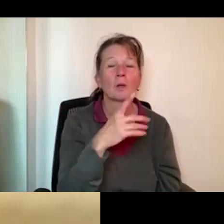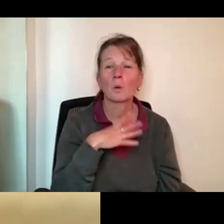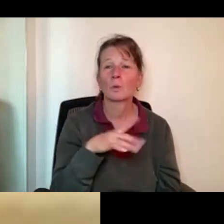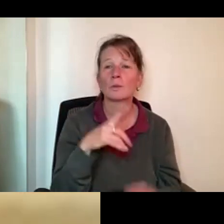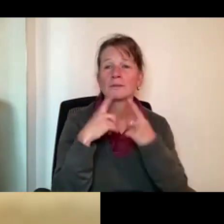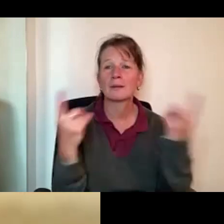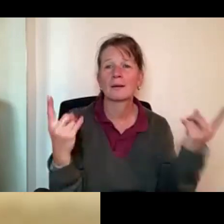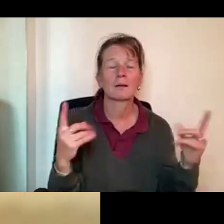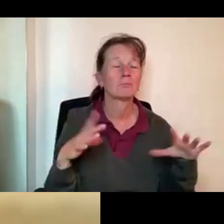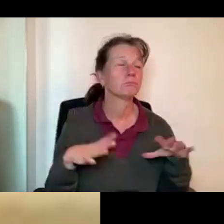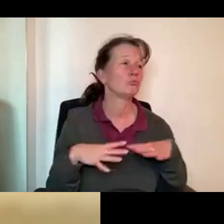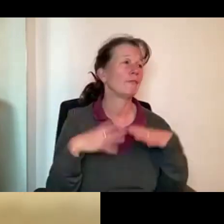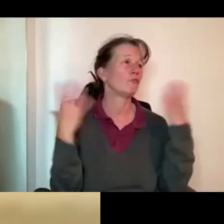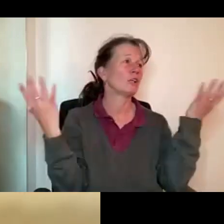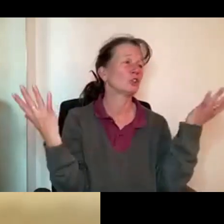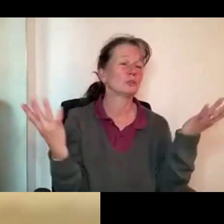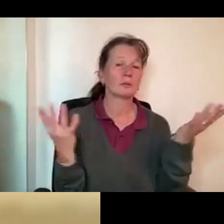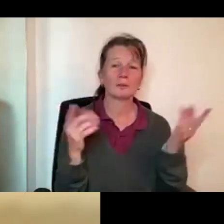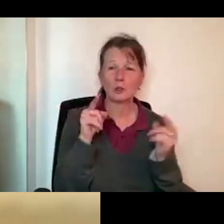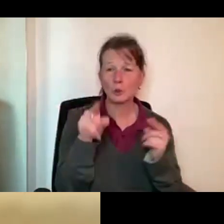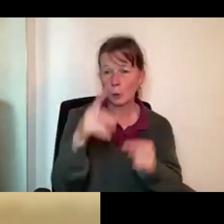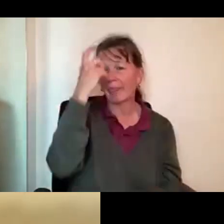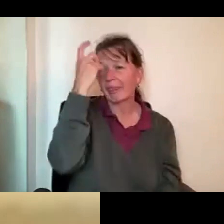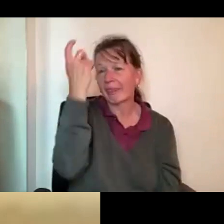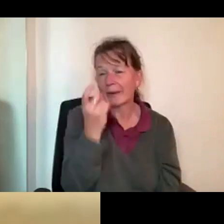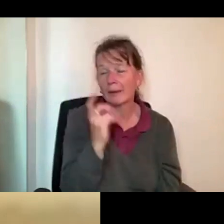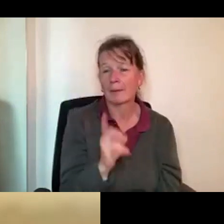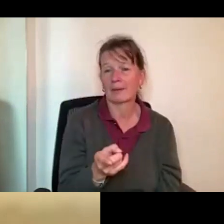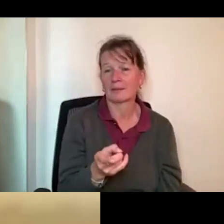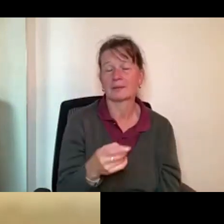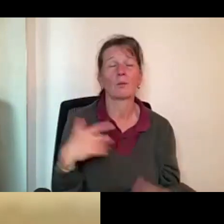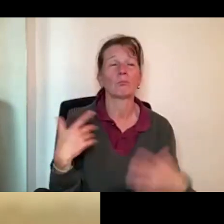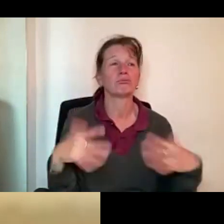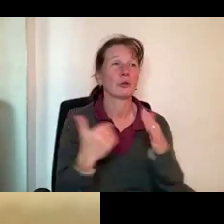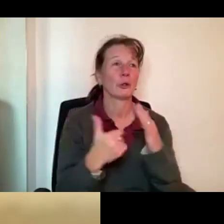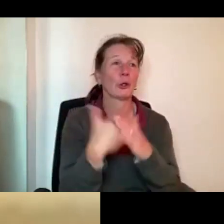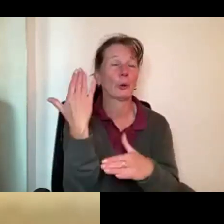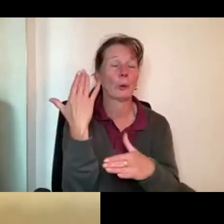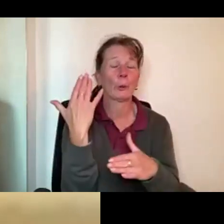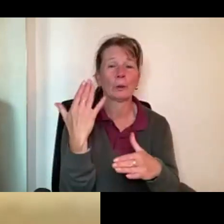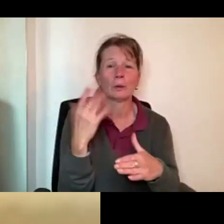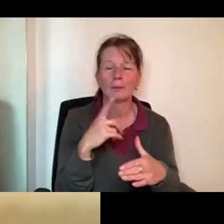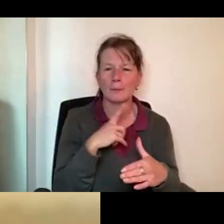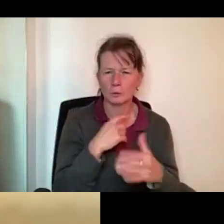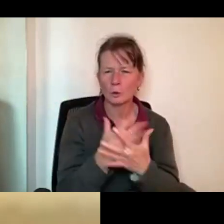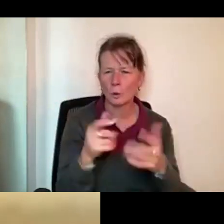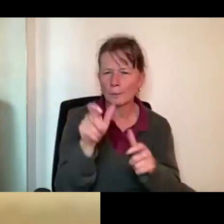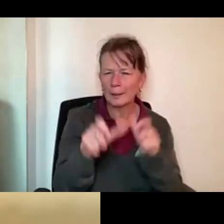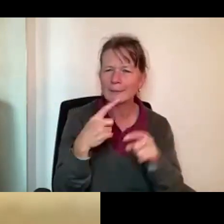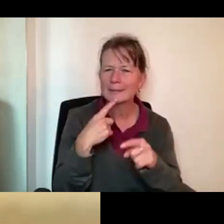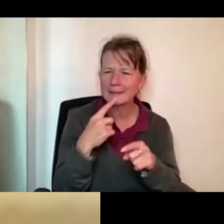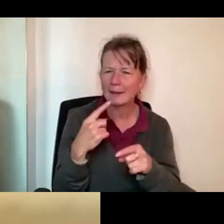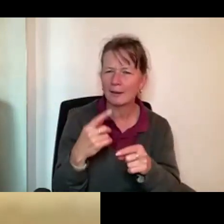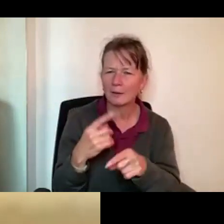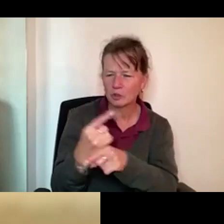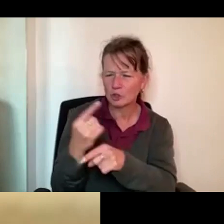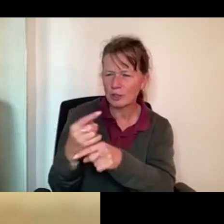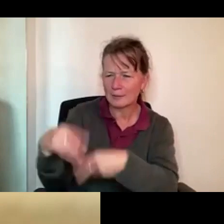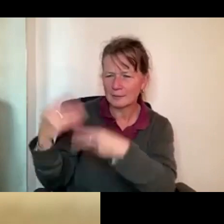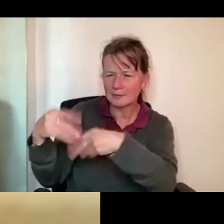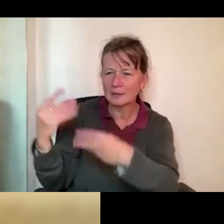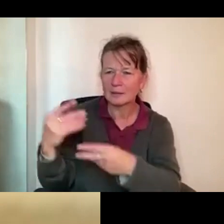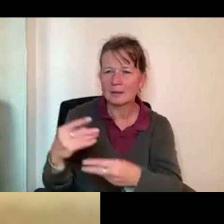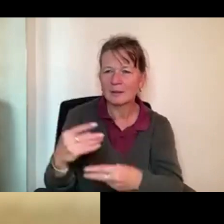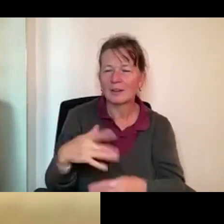refreshing it is that you're even thinking about this, because it's, as a number of people said in the chat, it's so soul